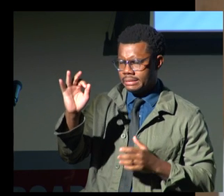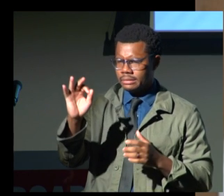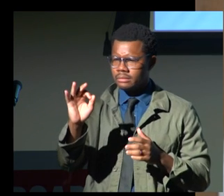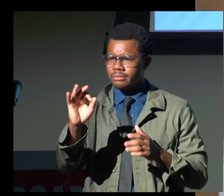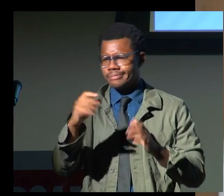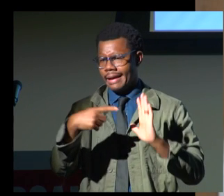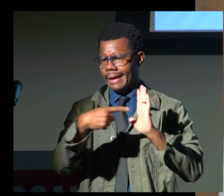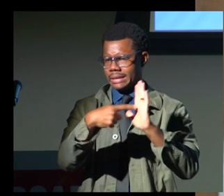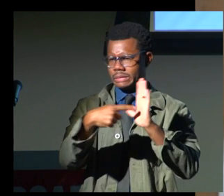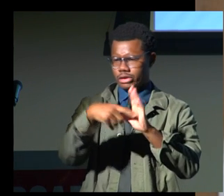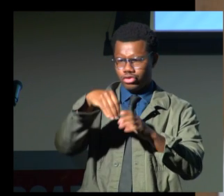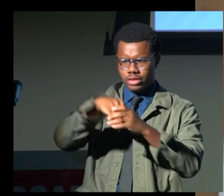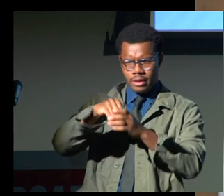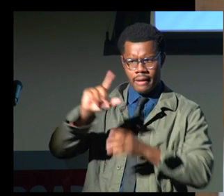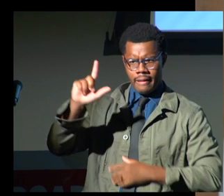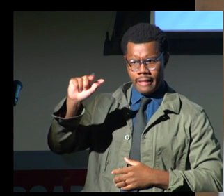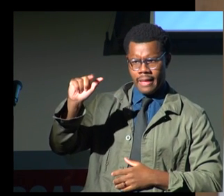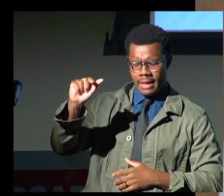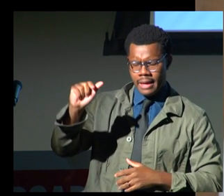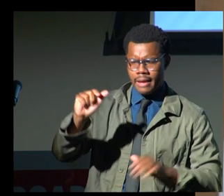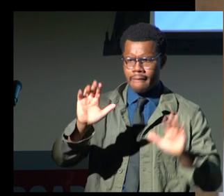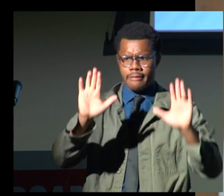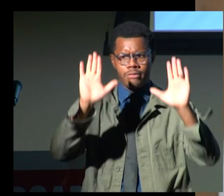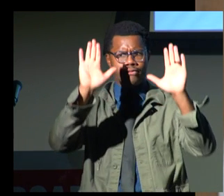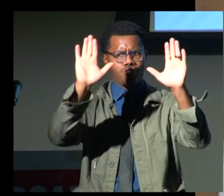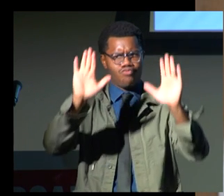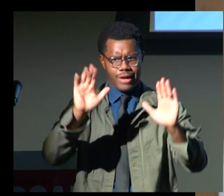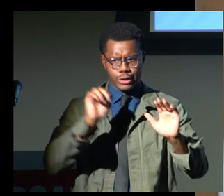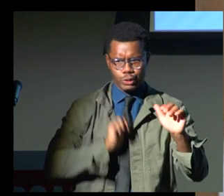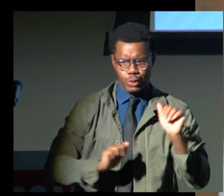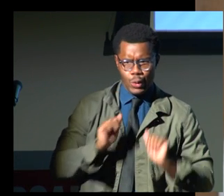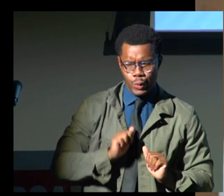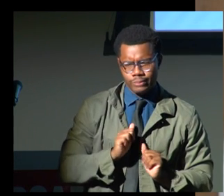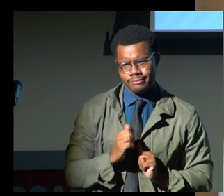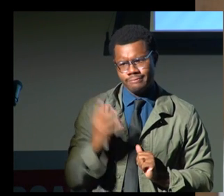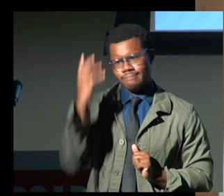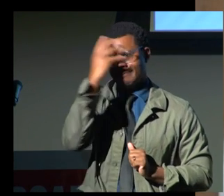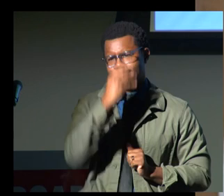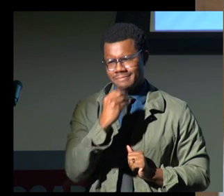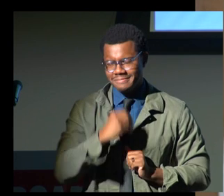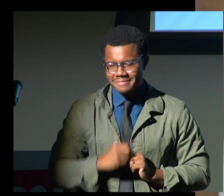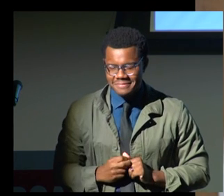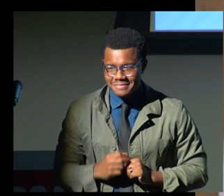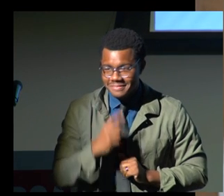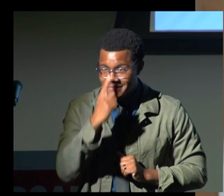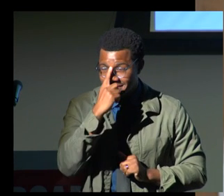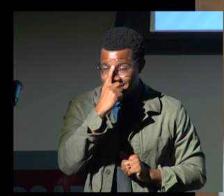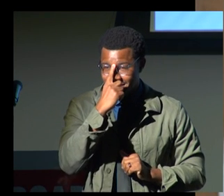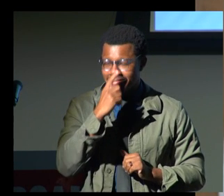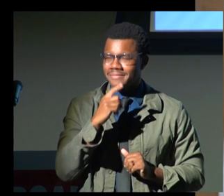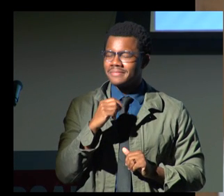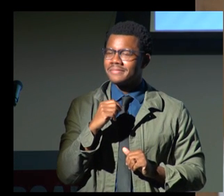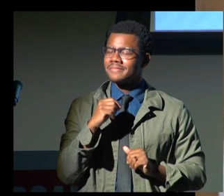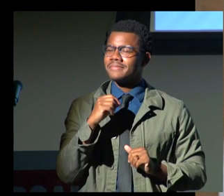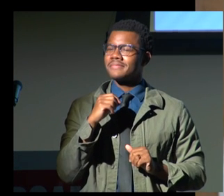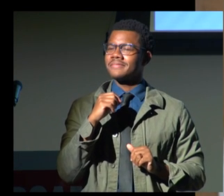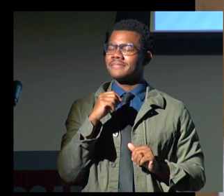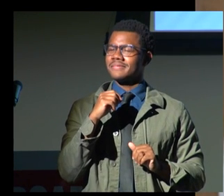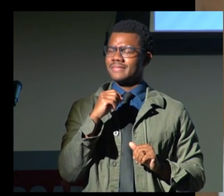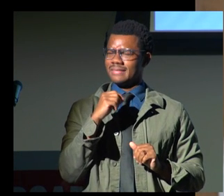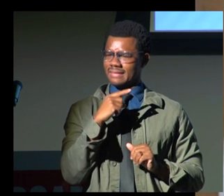Gagosian, Los Angeles. Great show. Ugh, gorgeous show. Again, Look at the